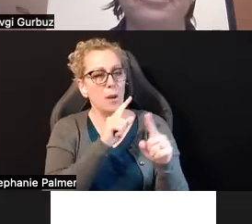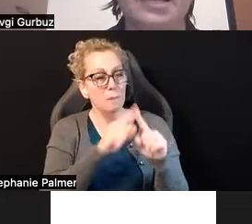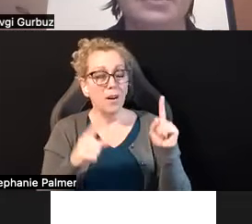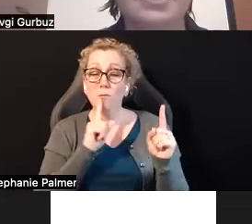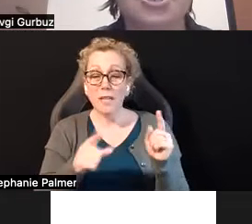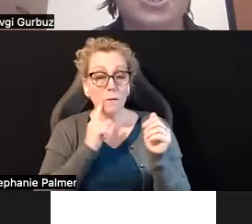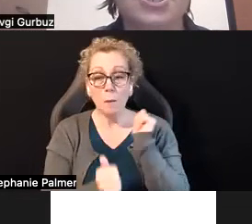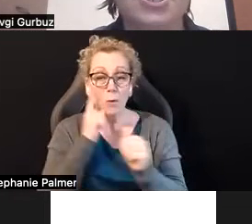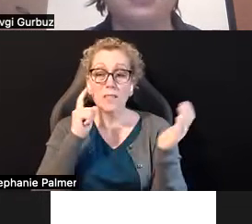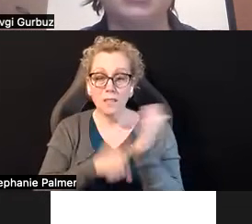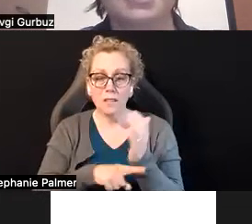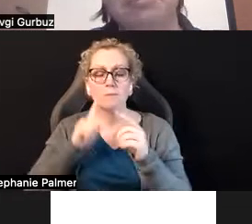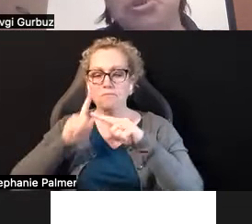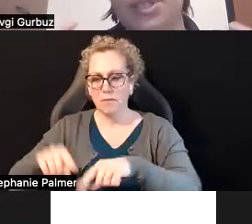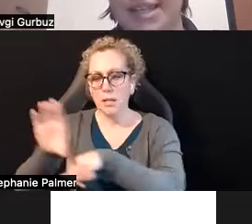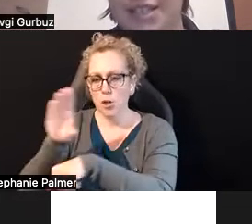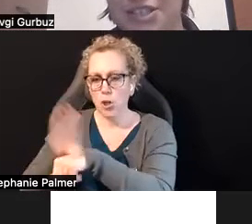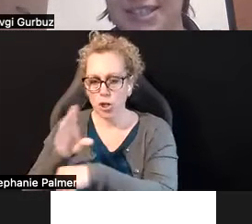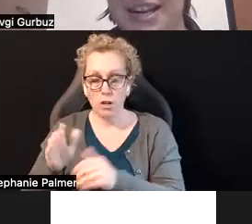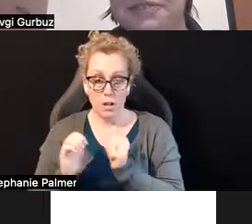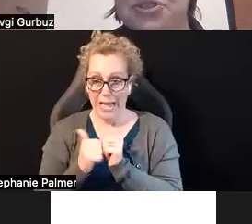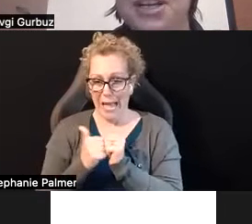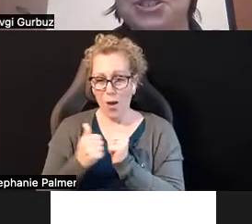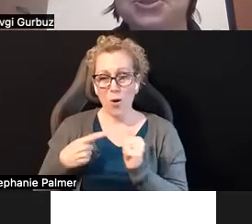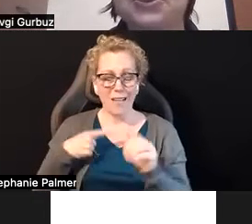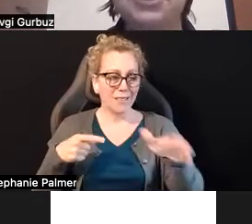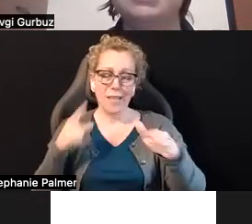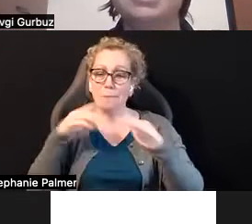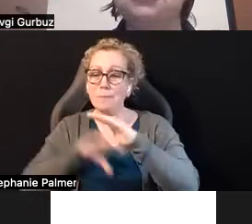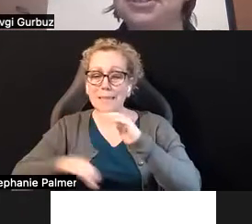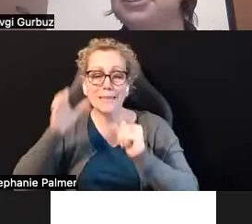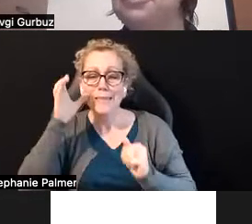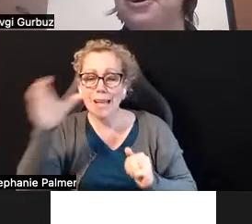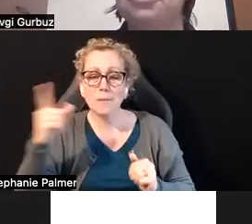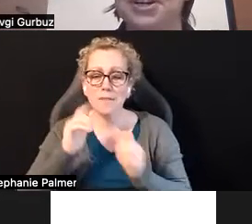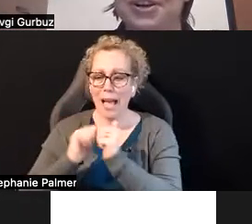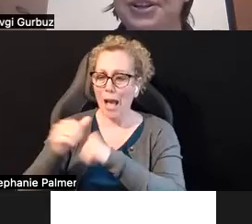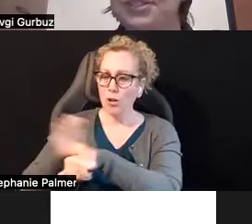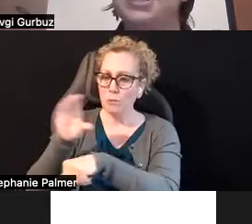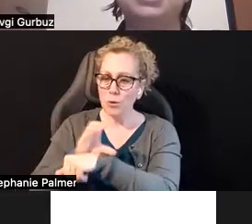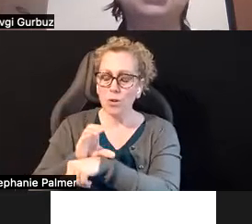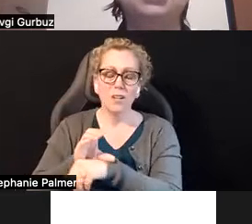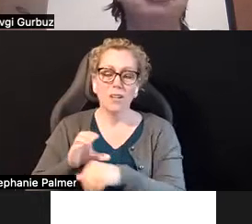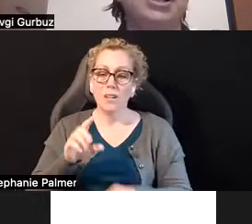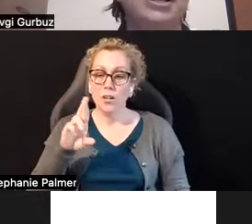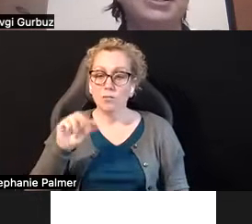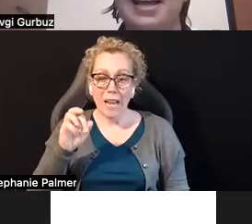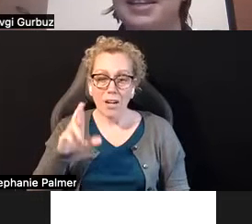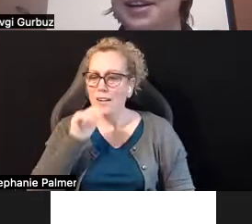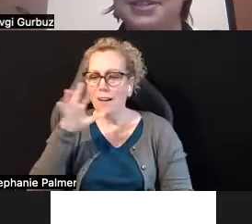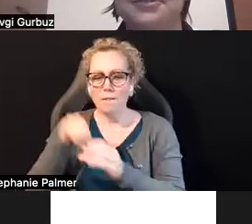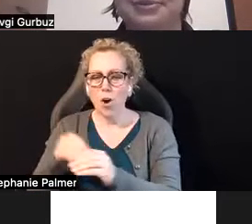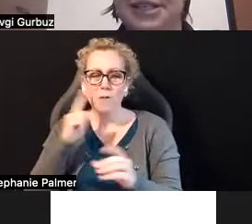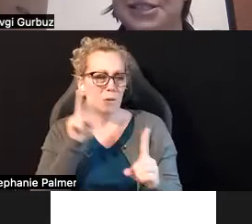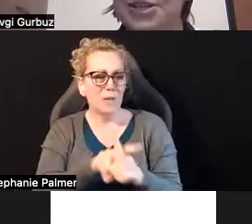this? This is just kind of a conceptual sketch that I've tried to do. Doesn't really involve radar. This idea would apply to